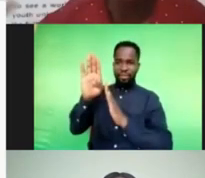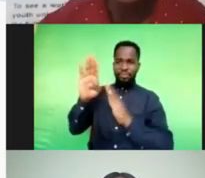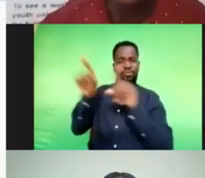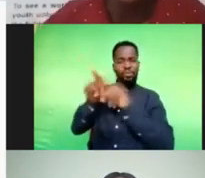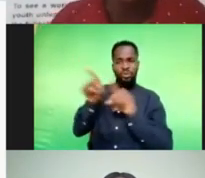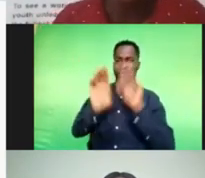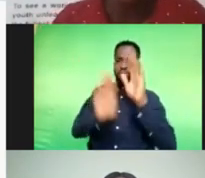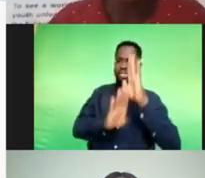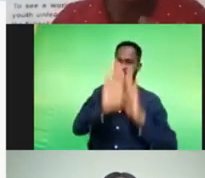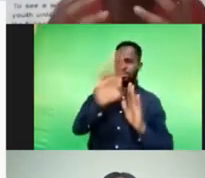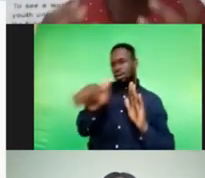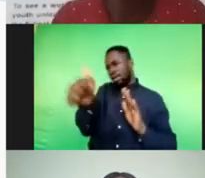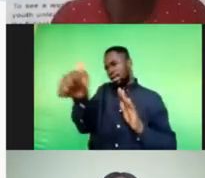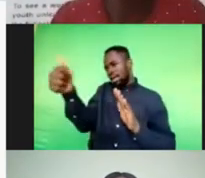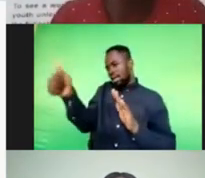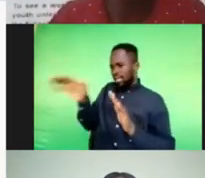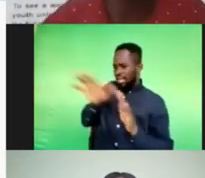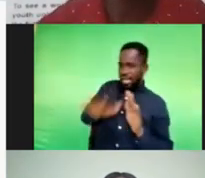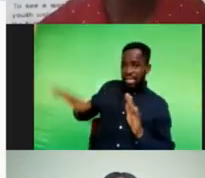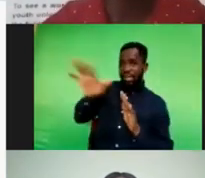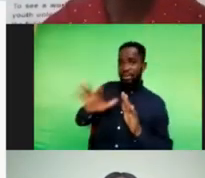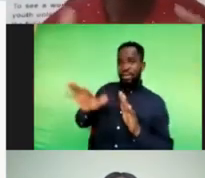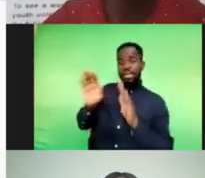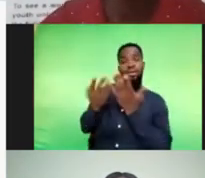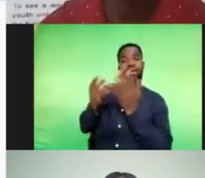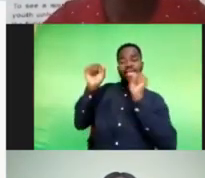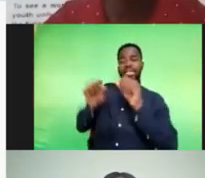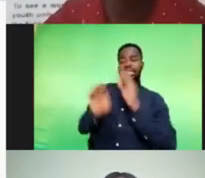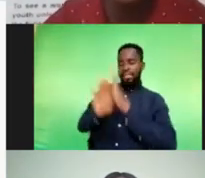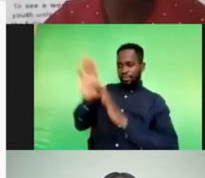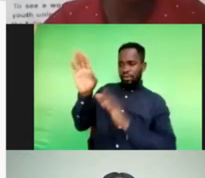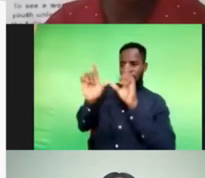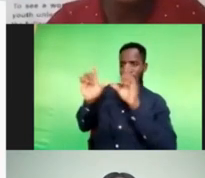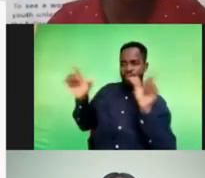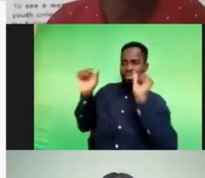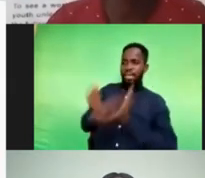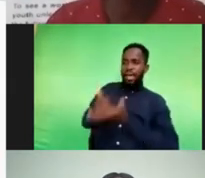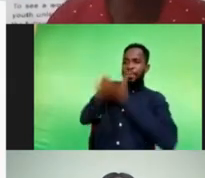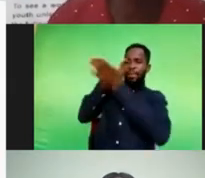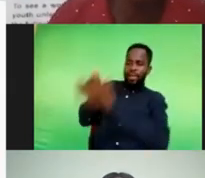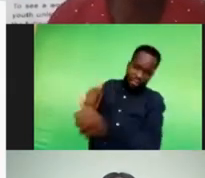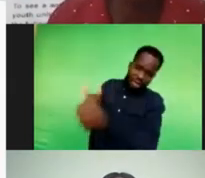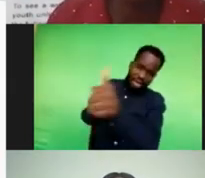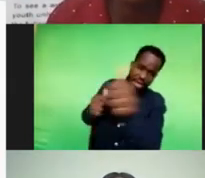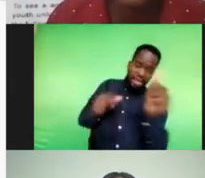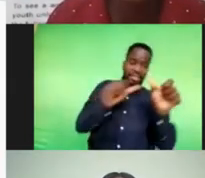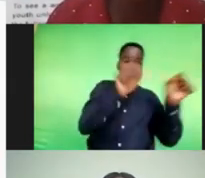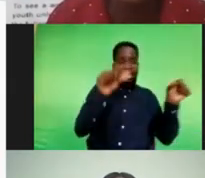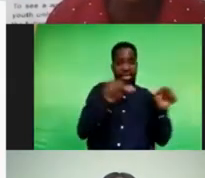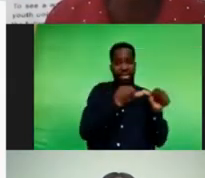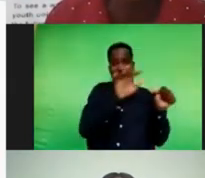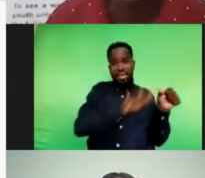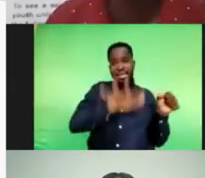in other areas. So once they develop language, it helps them to develop in other domains of